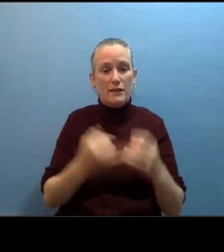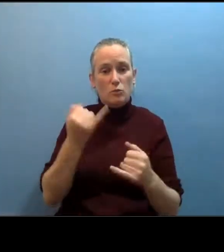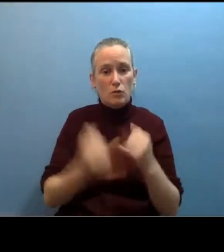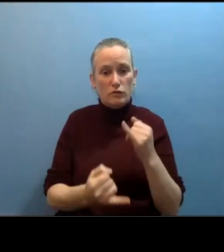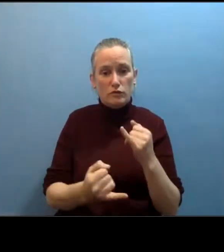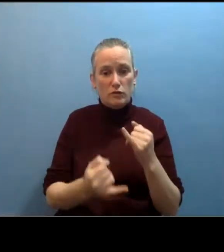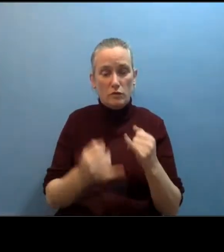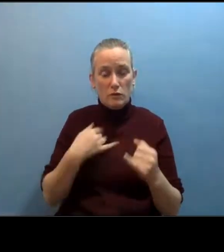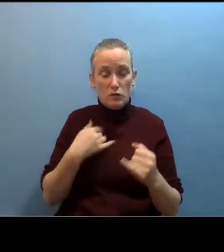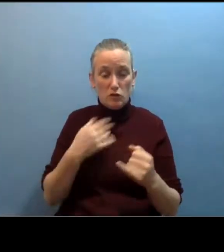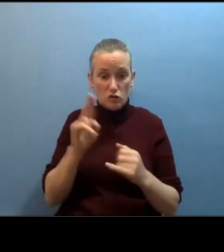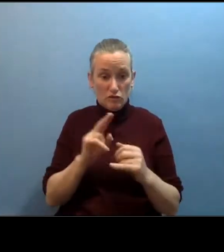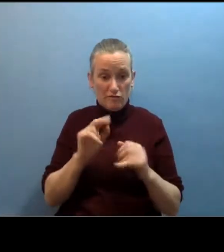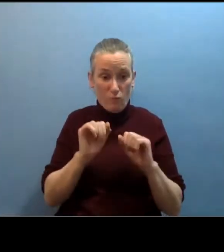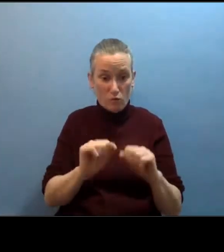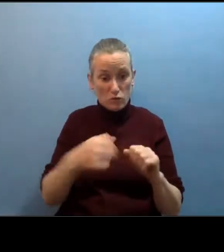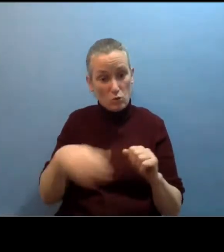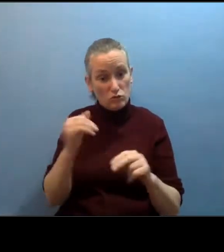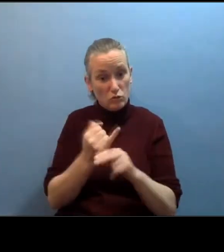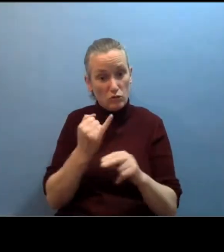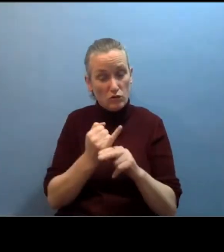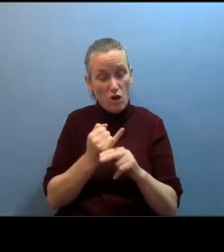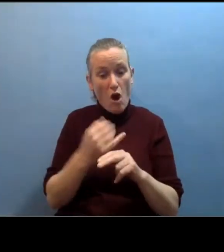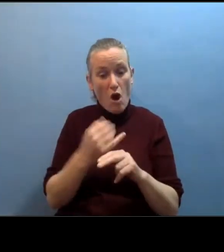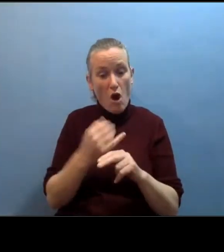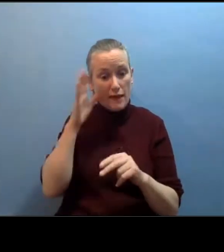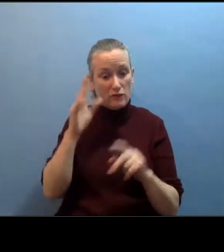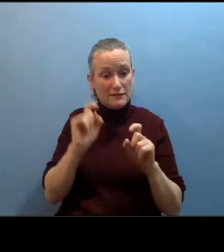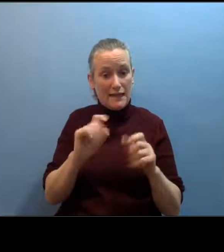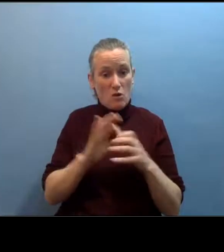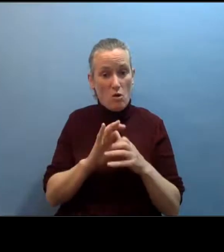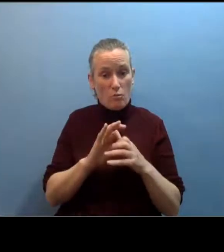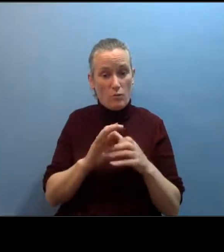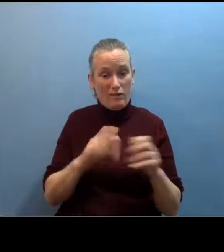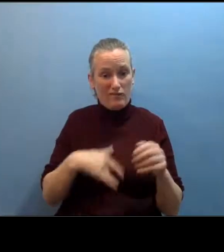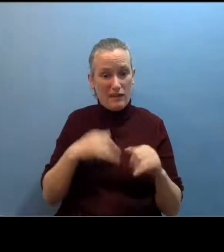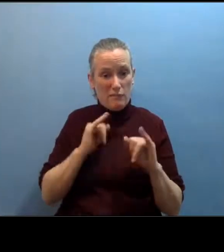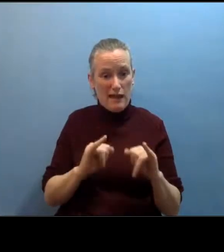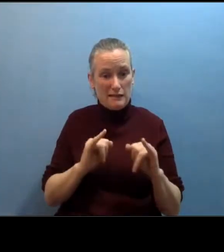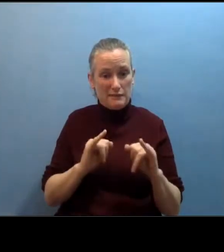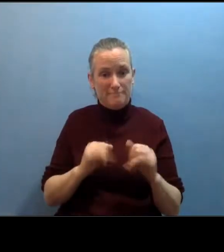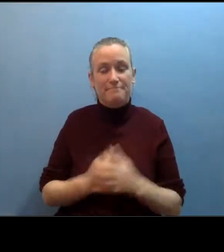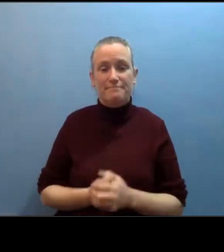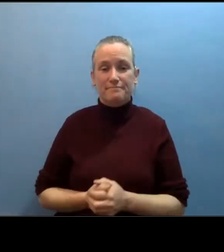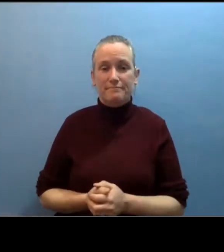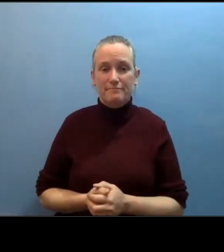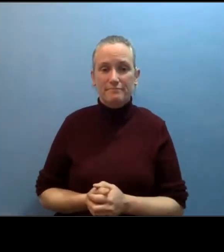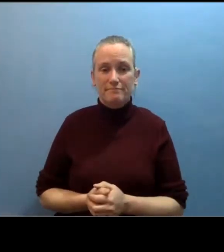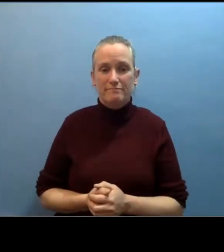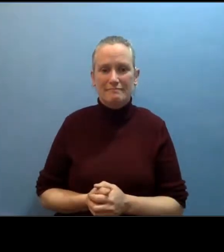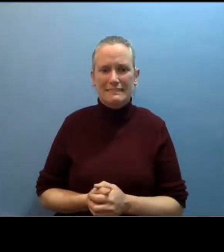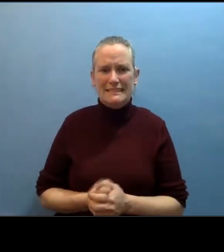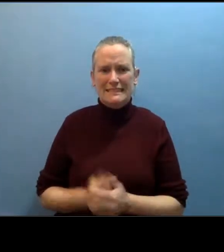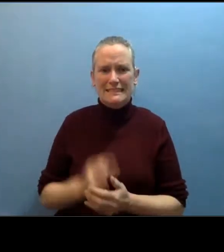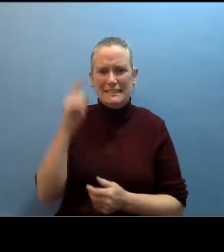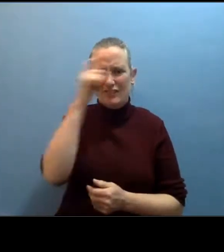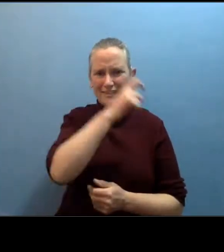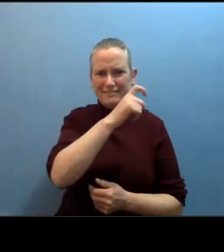go to school, or let her stay at home when she's really bad? It's a difficult